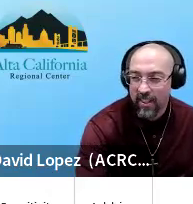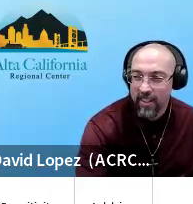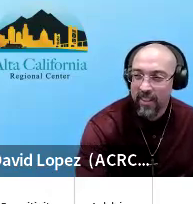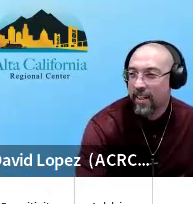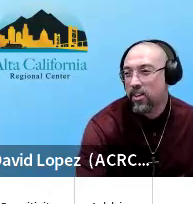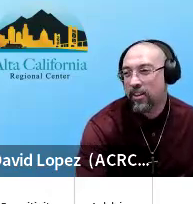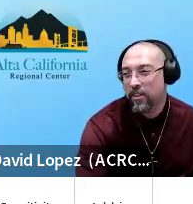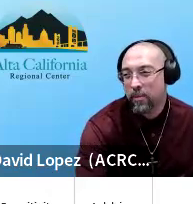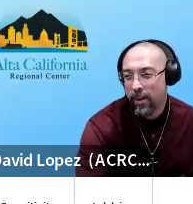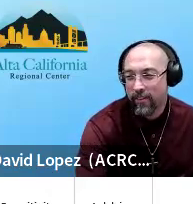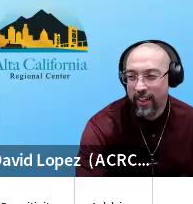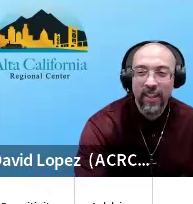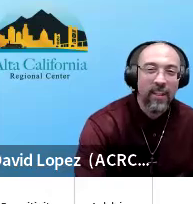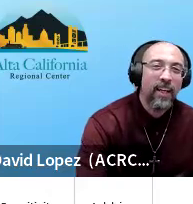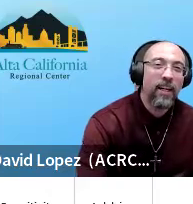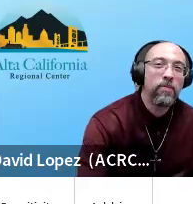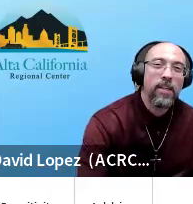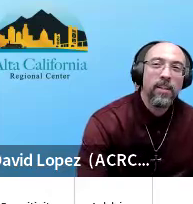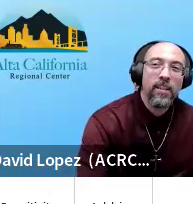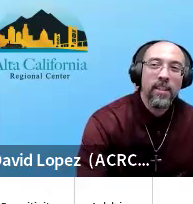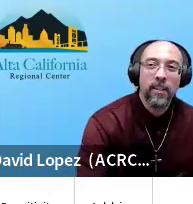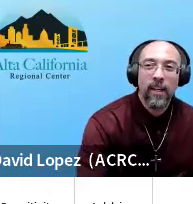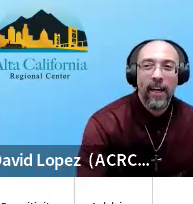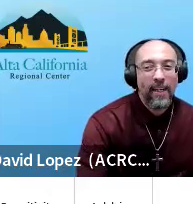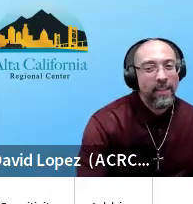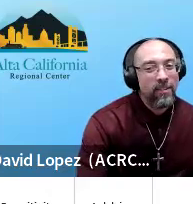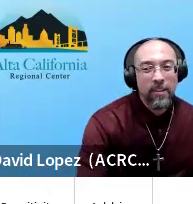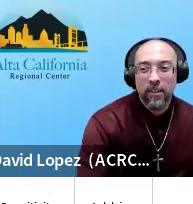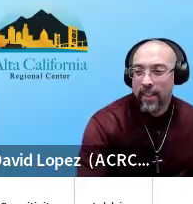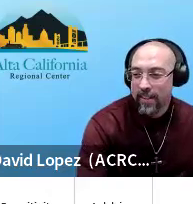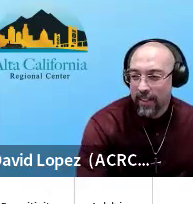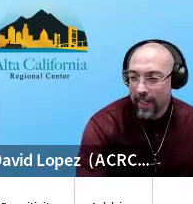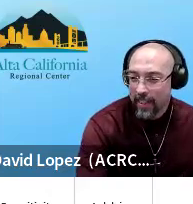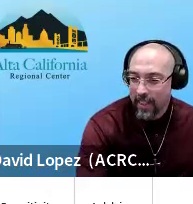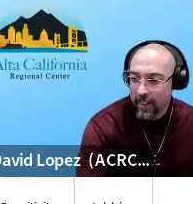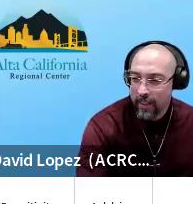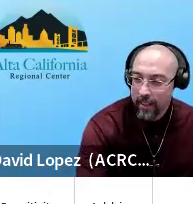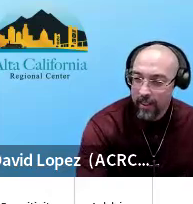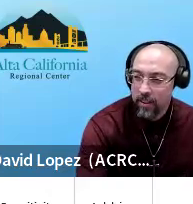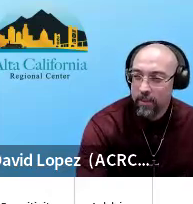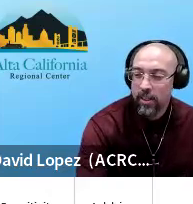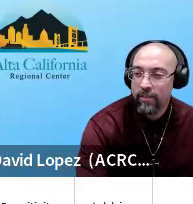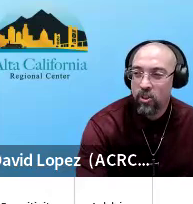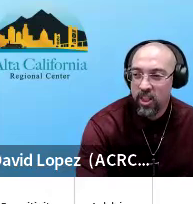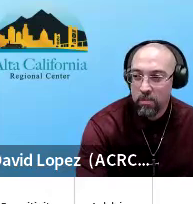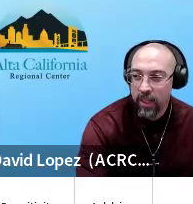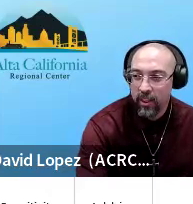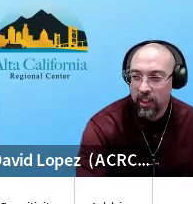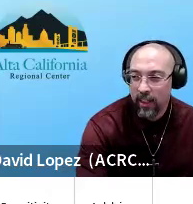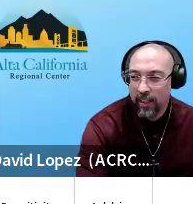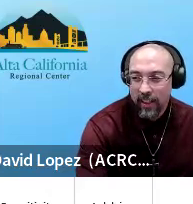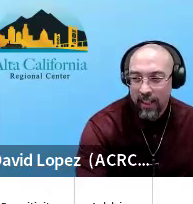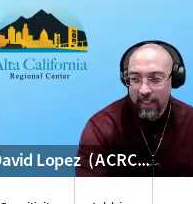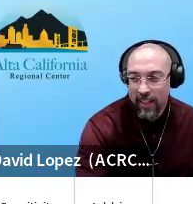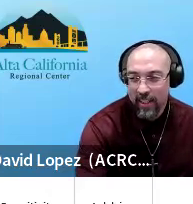Vegas Raider tickets." As y'all know, I'm a Raider fan. I don't know if that's a good idea, especially after just